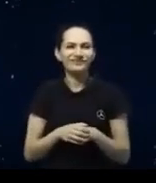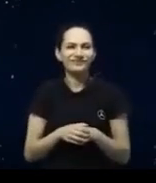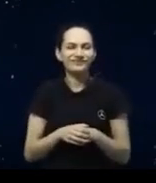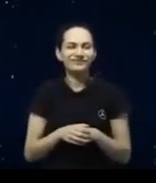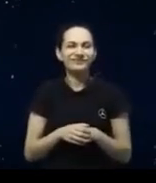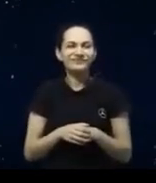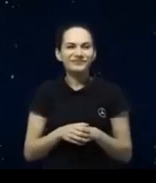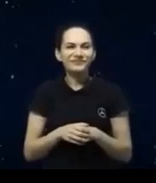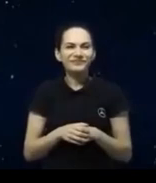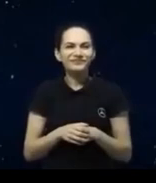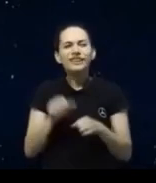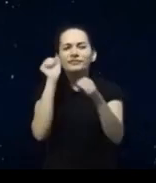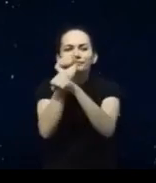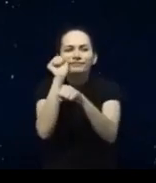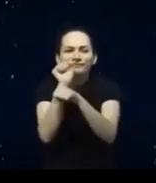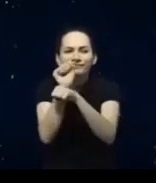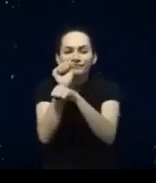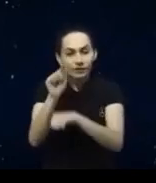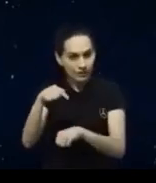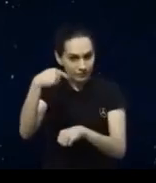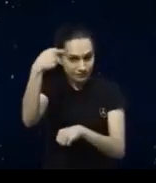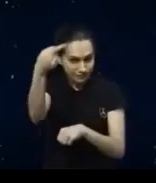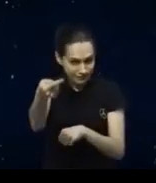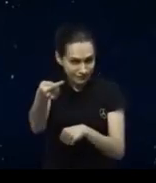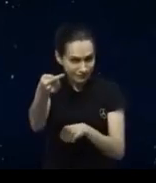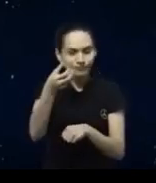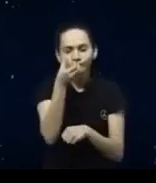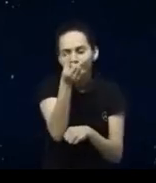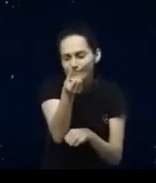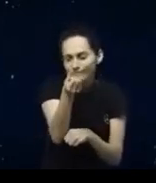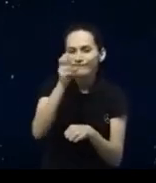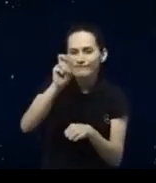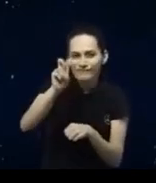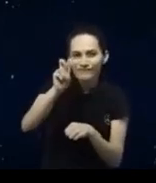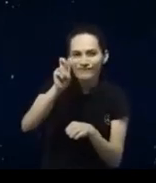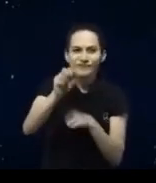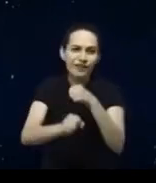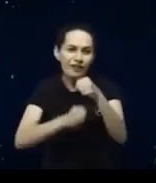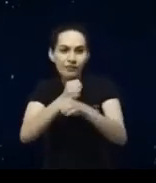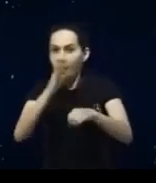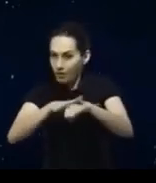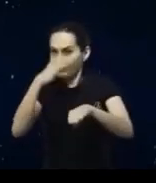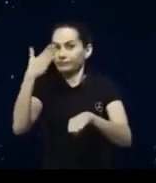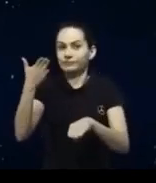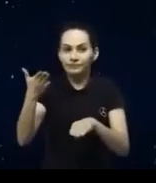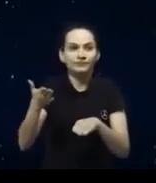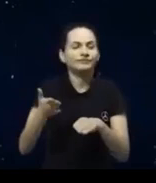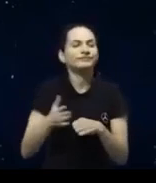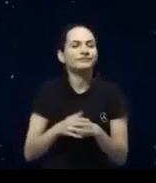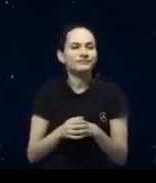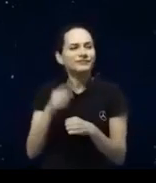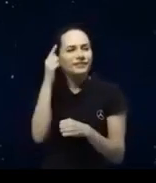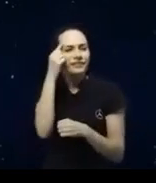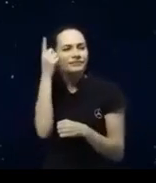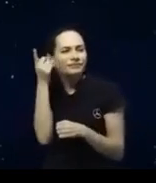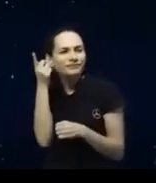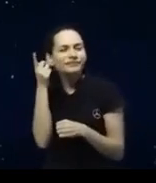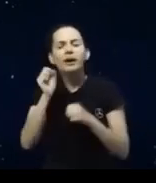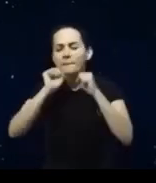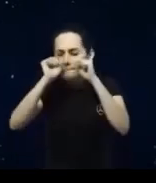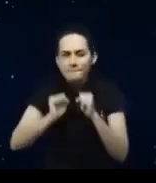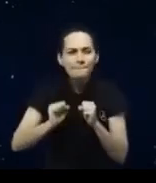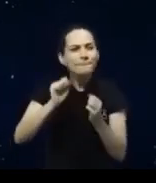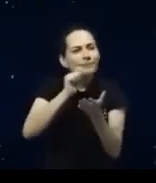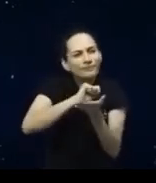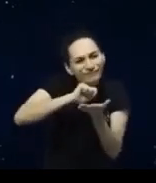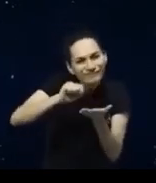person. Looking forward to definitely more than 65 years to come to